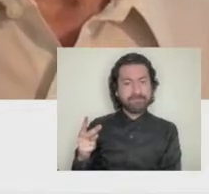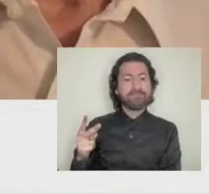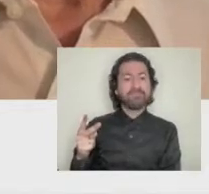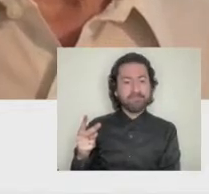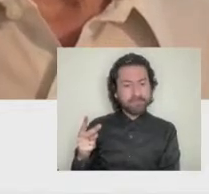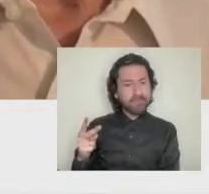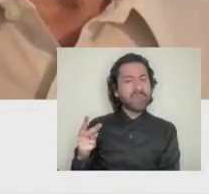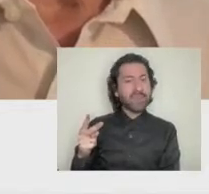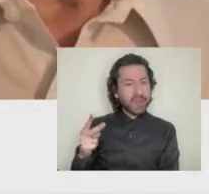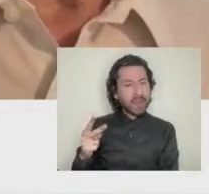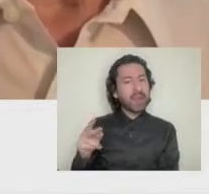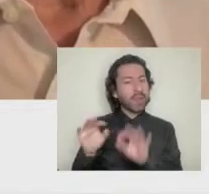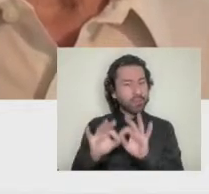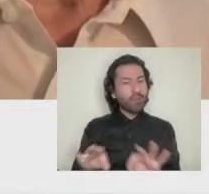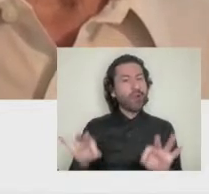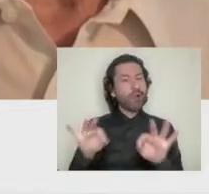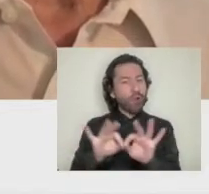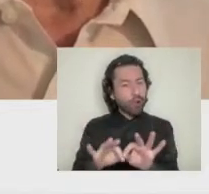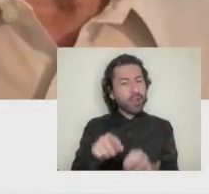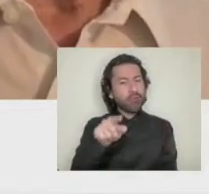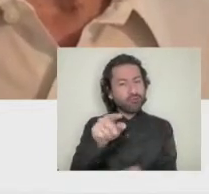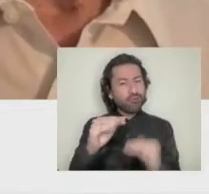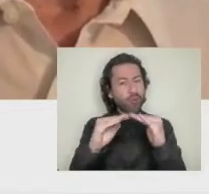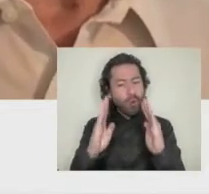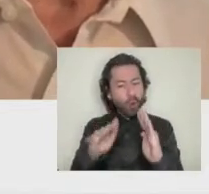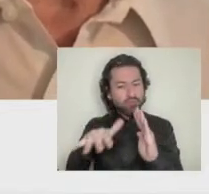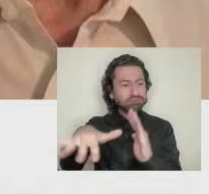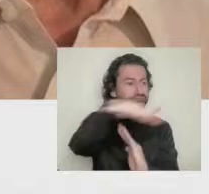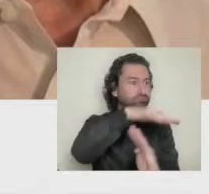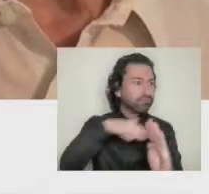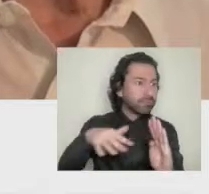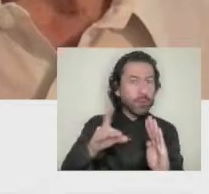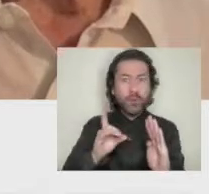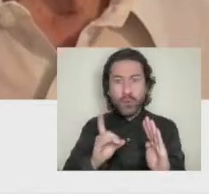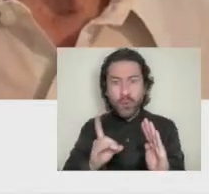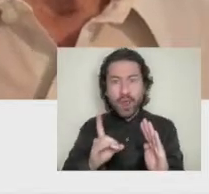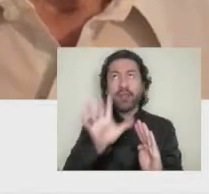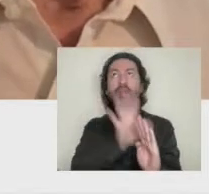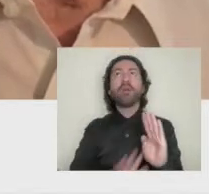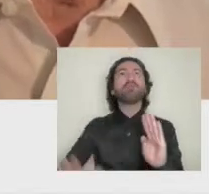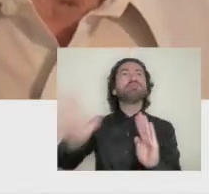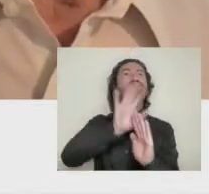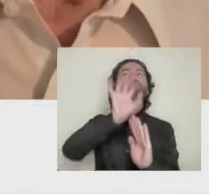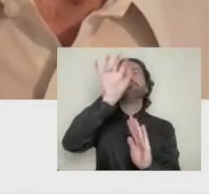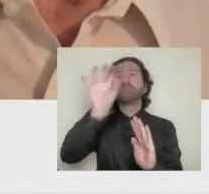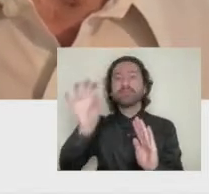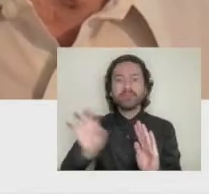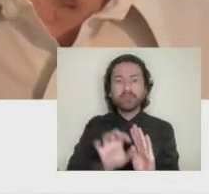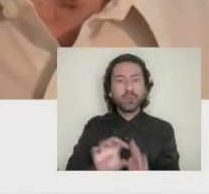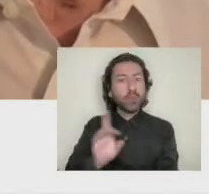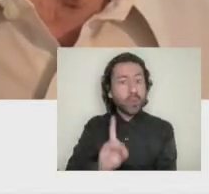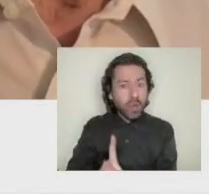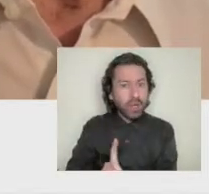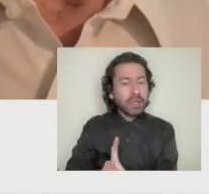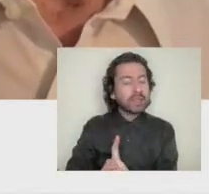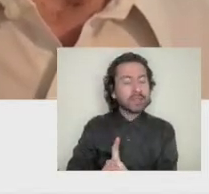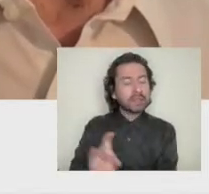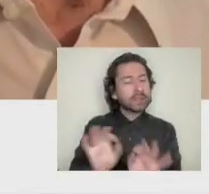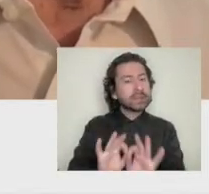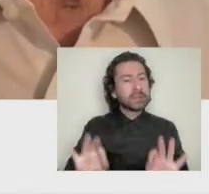Life expectancy was going up in London and going down in virtually every